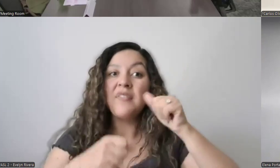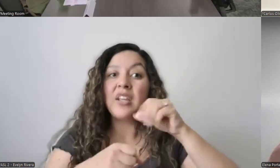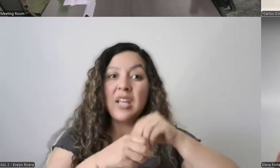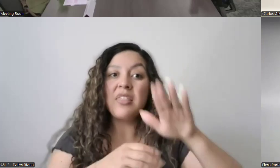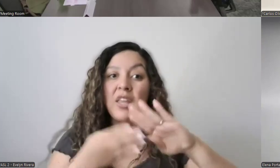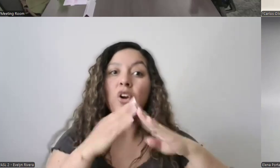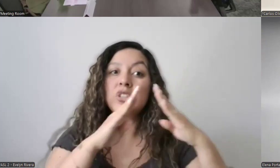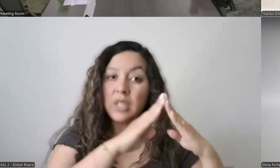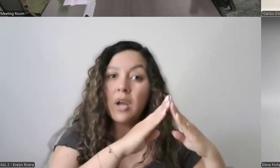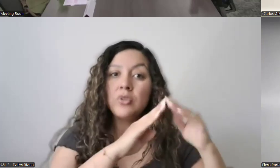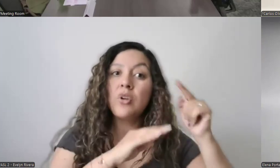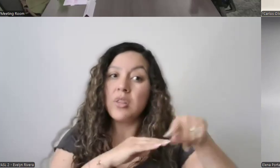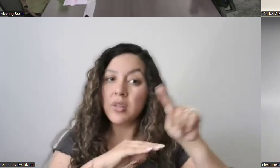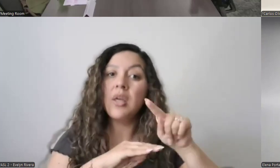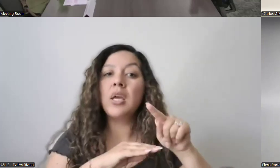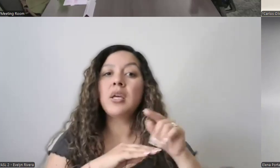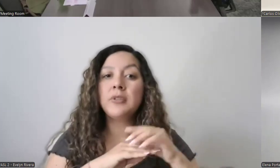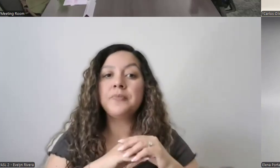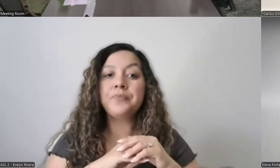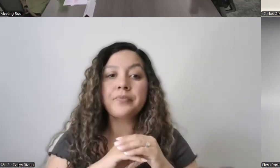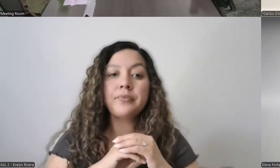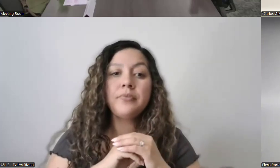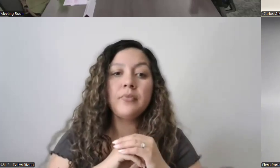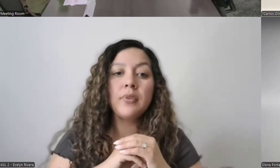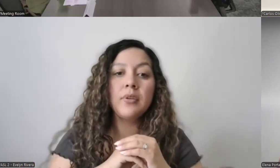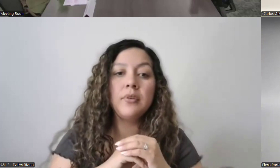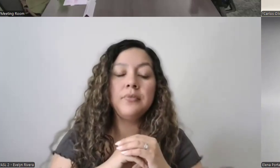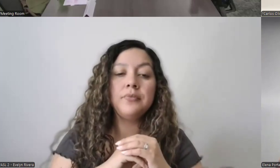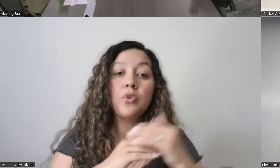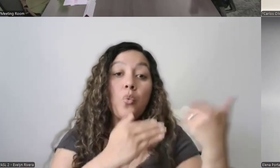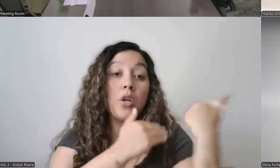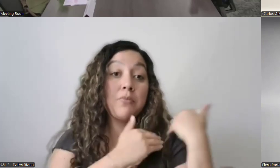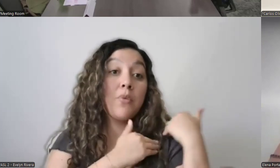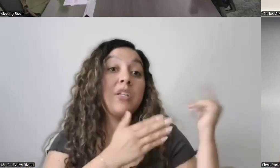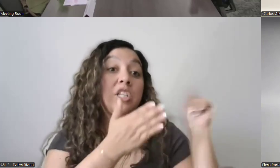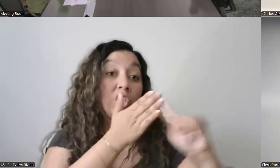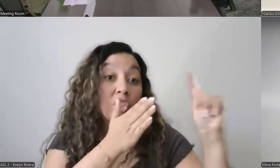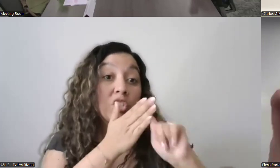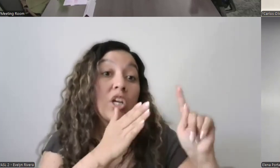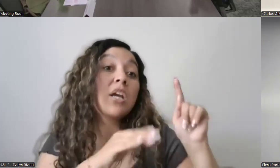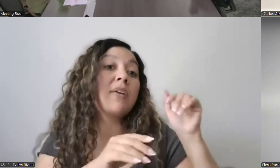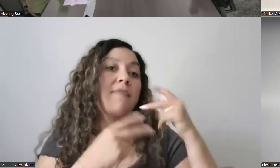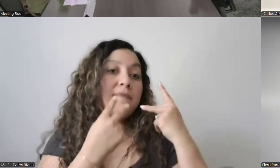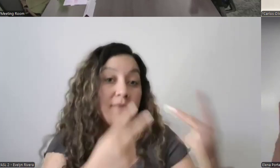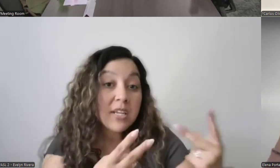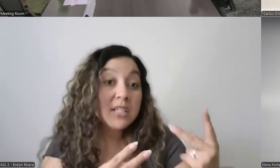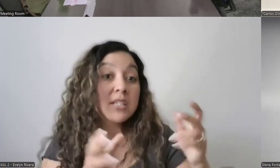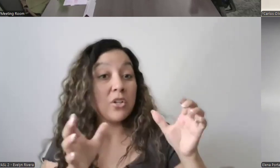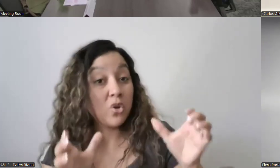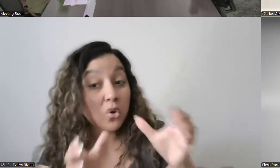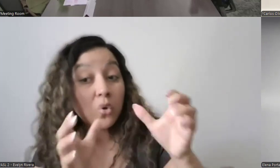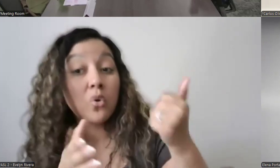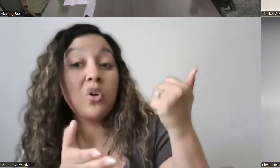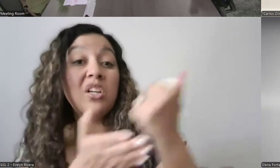and their responsibility is to check in with them and push them help.